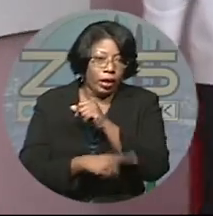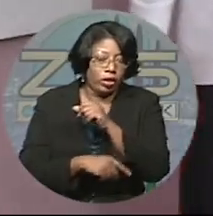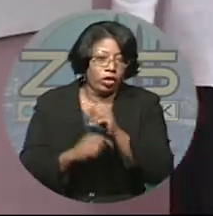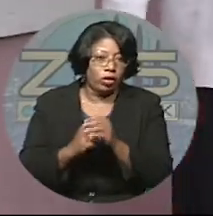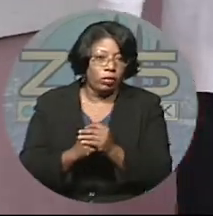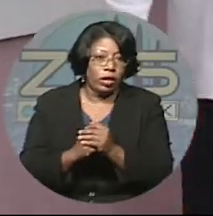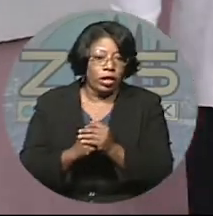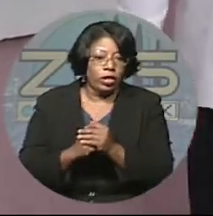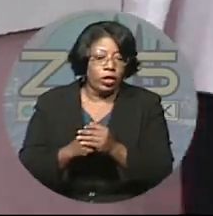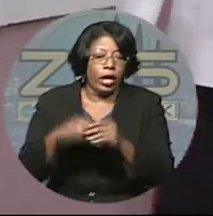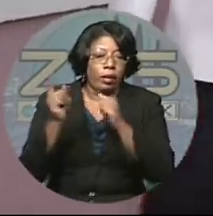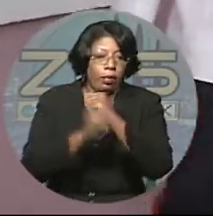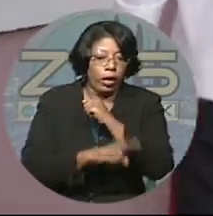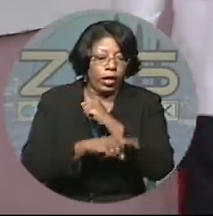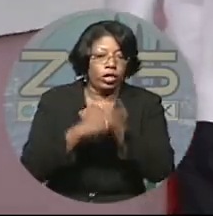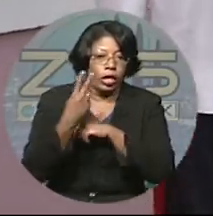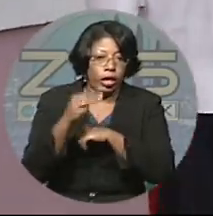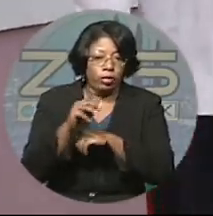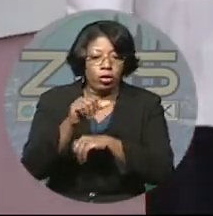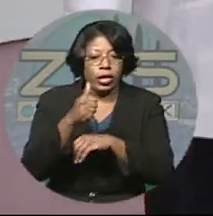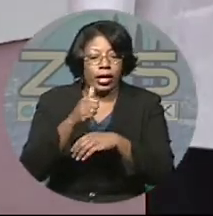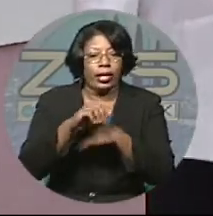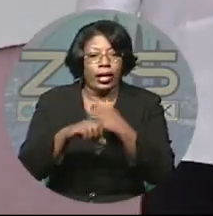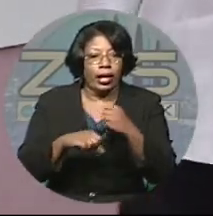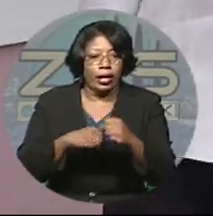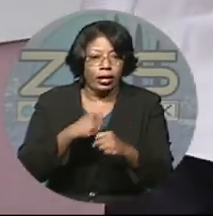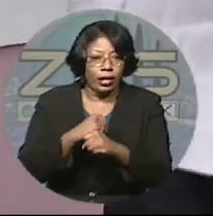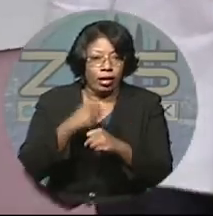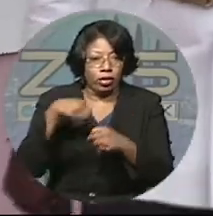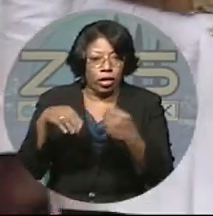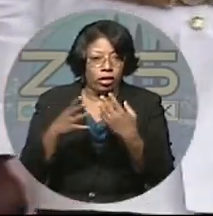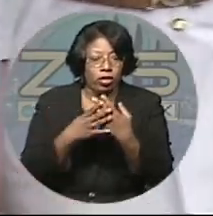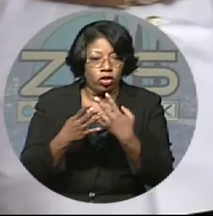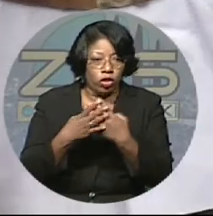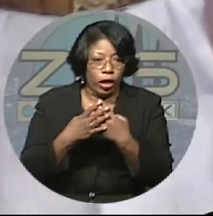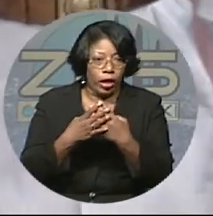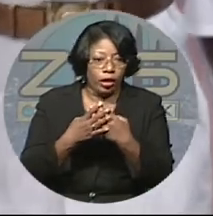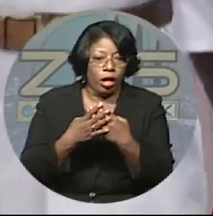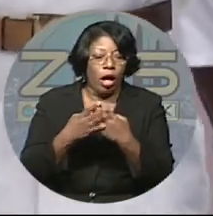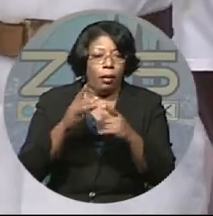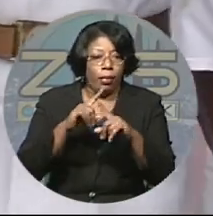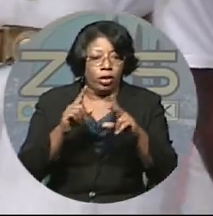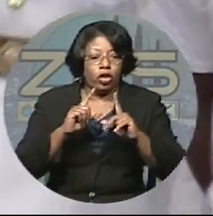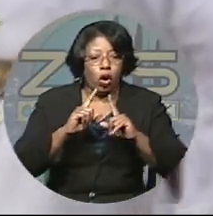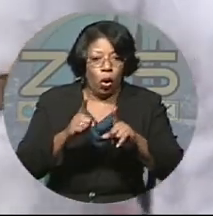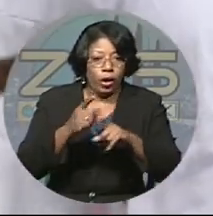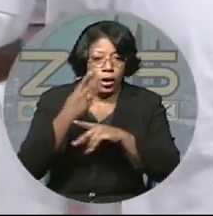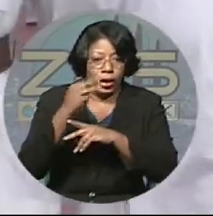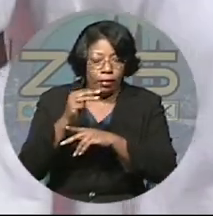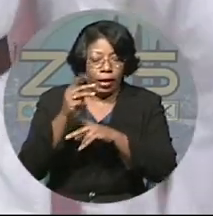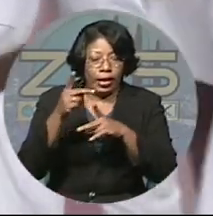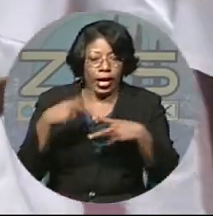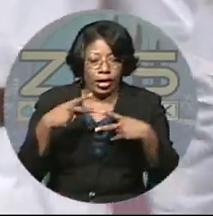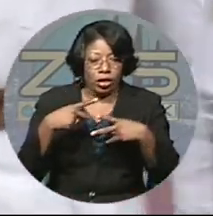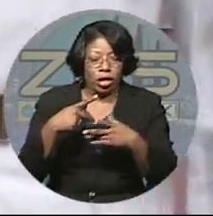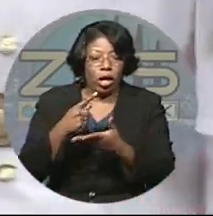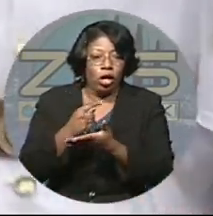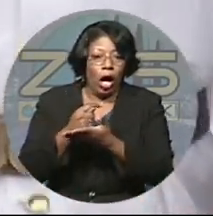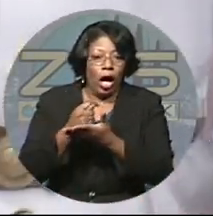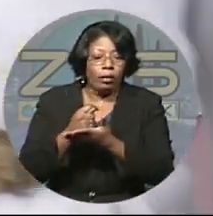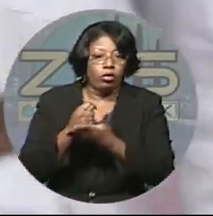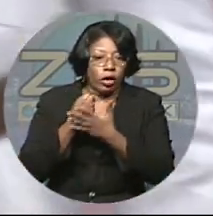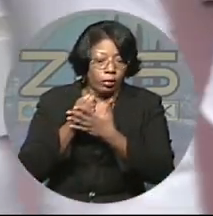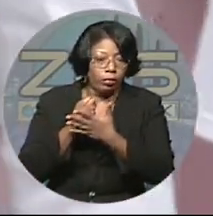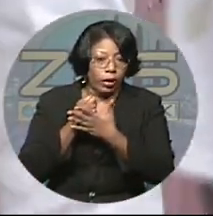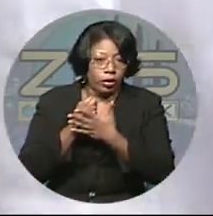Young to 10 years in prison due to the special circumstances of the case. However, she ordered that he receive psychotherapy and counseling.